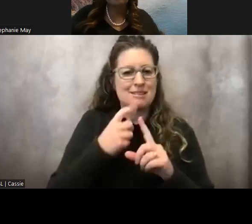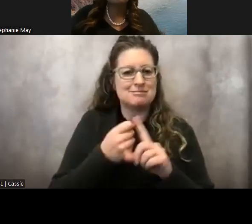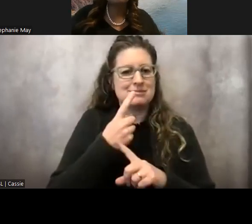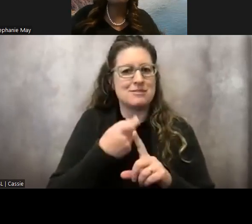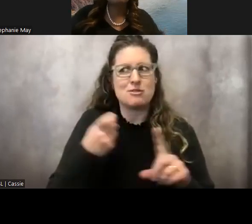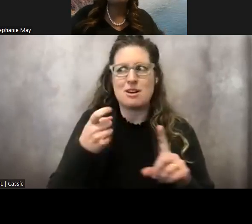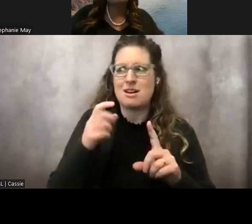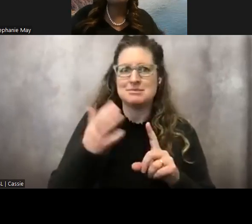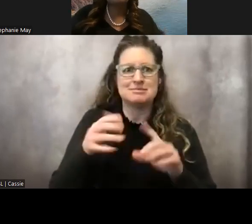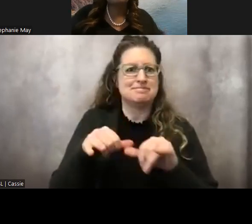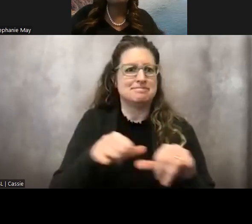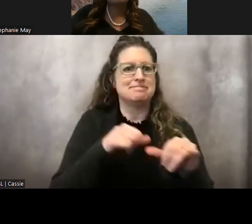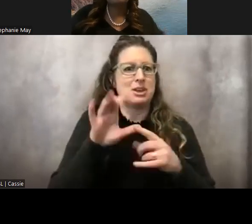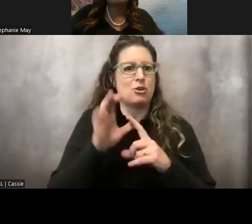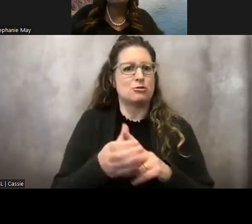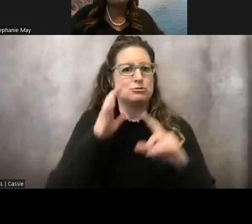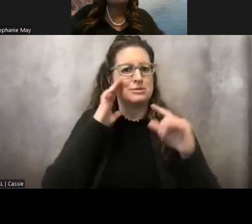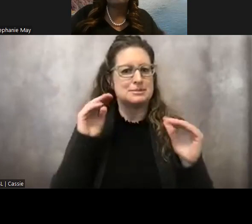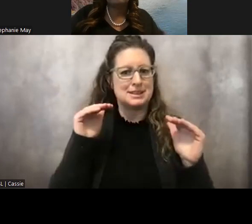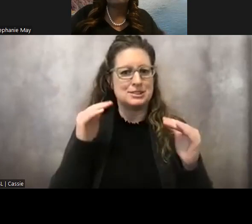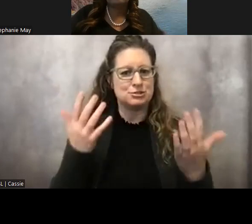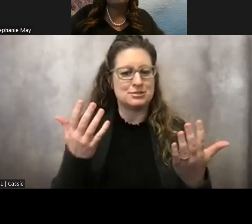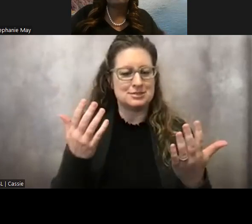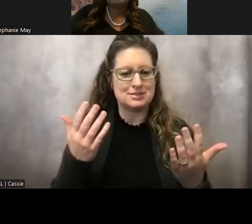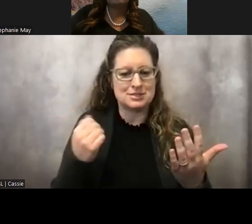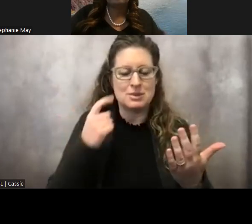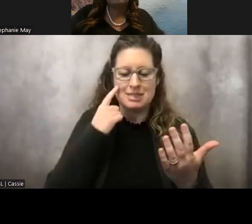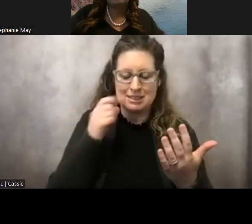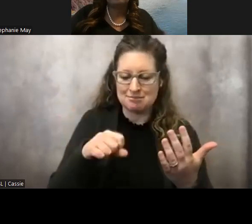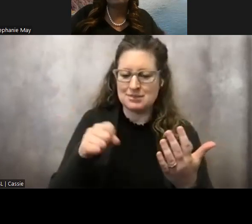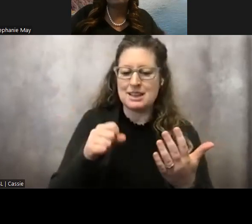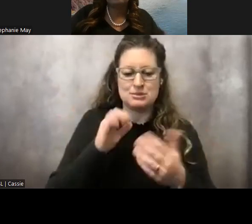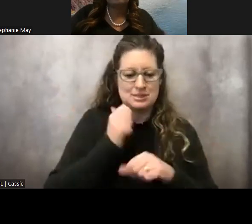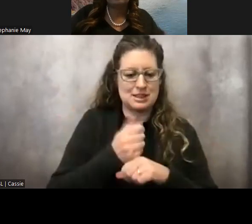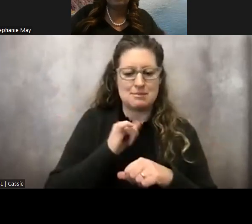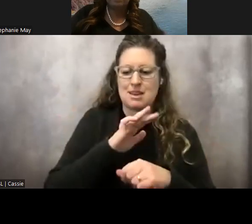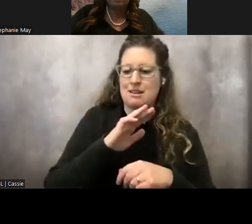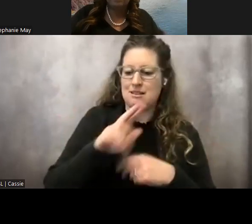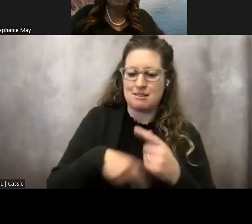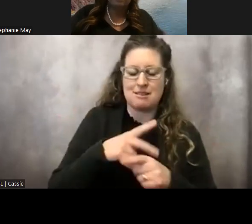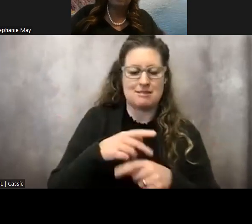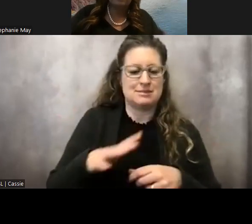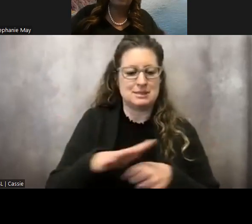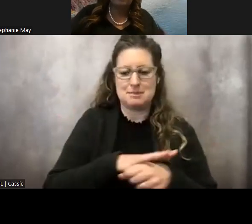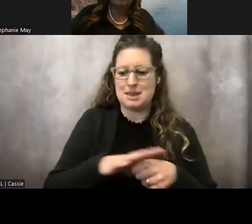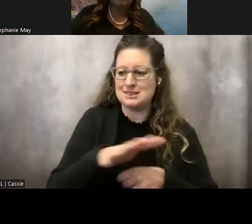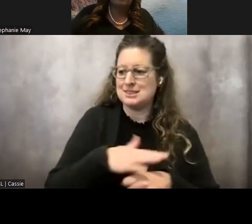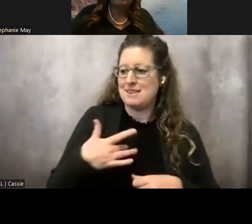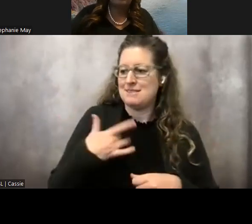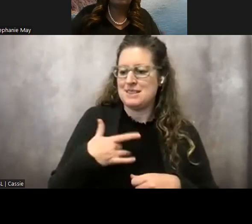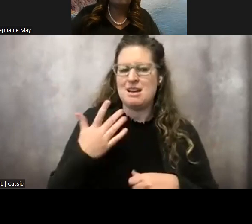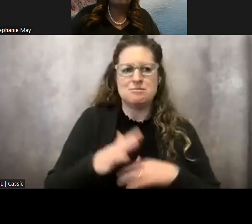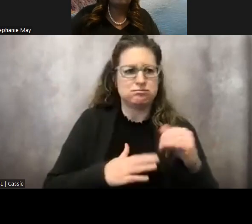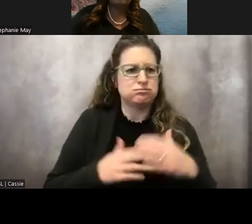do think creating those spaces are important, where you don't even have to ask permission. It